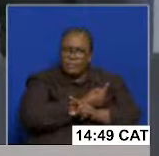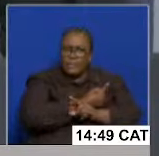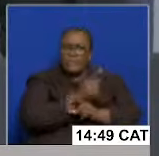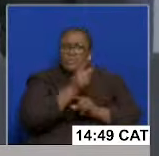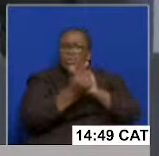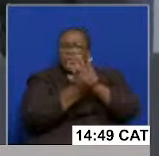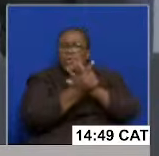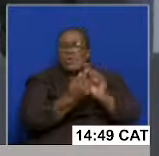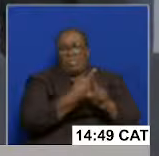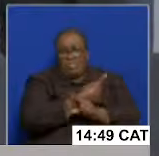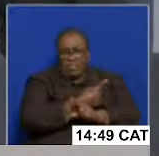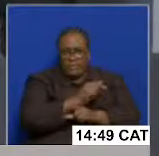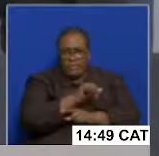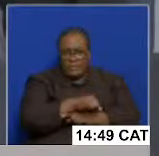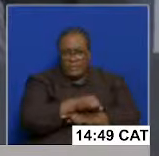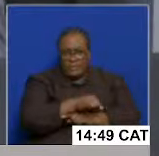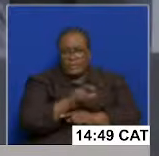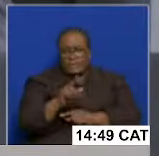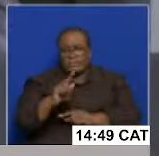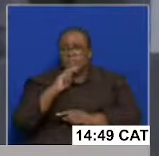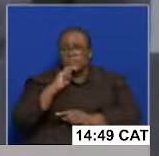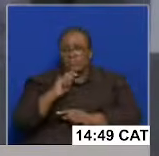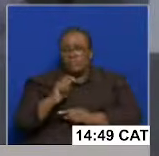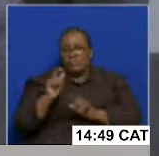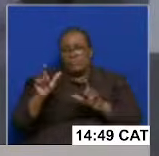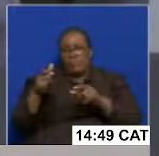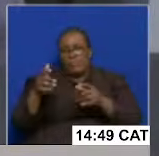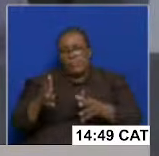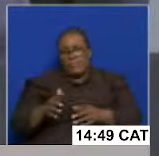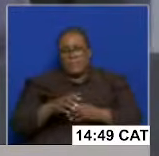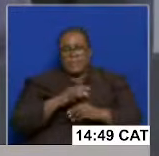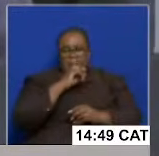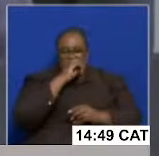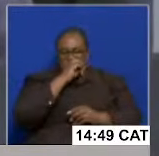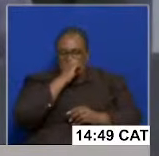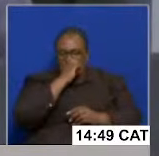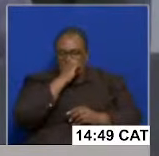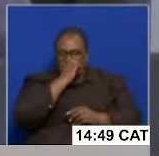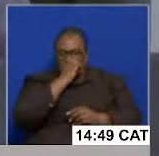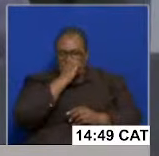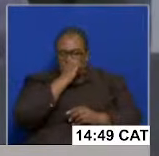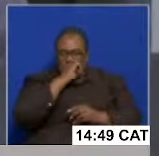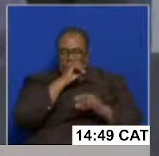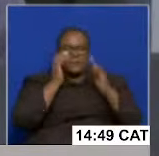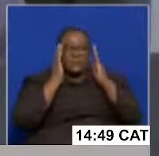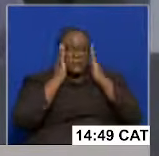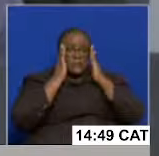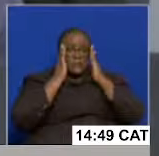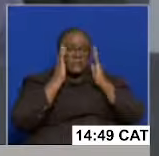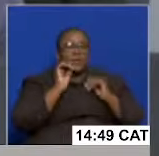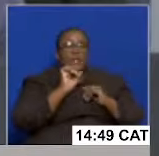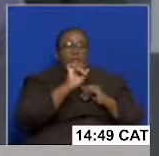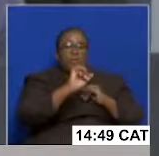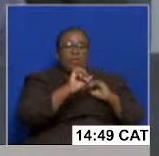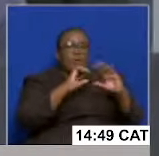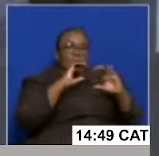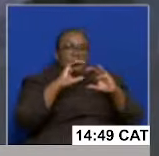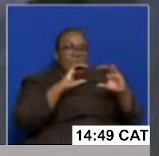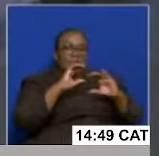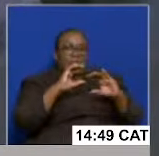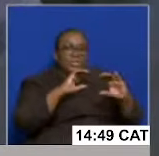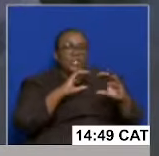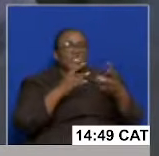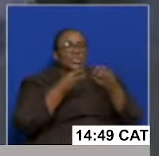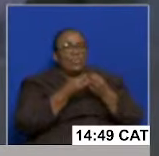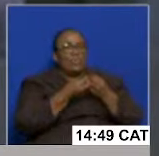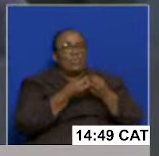It's true, Commissioner. And in your communication with Keisha Lee Stolz, the upshot